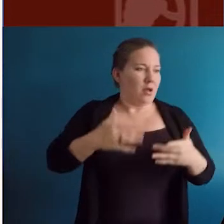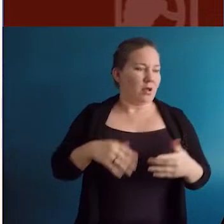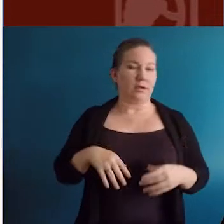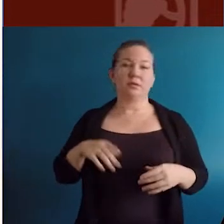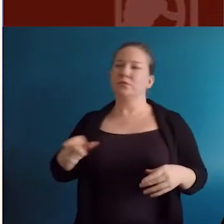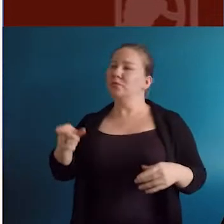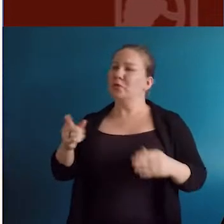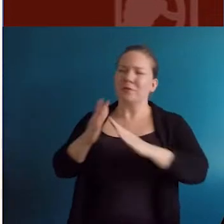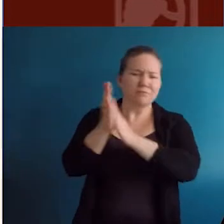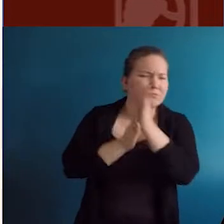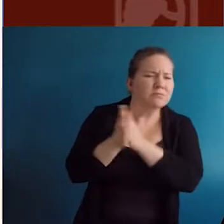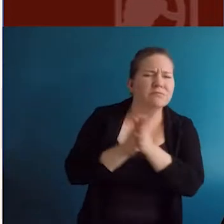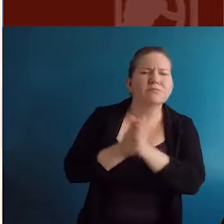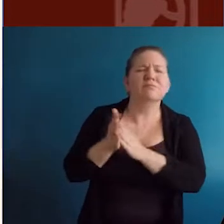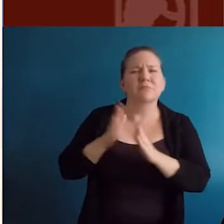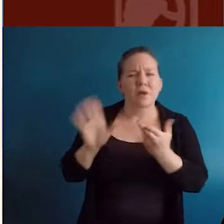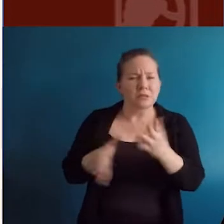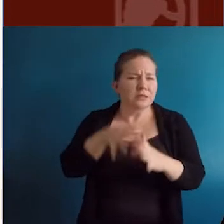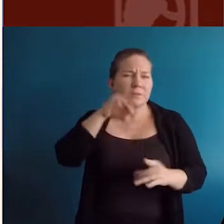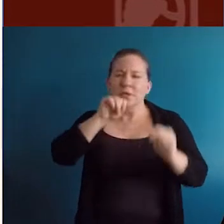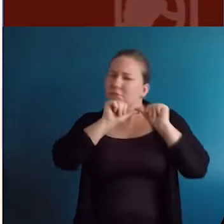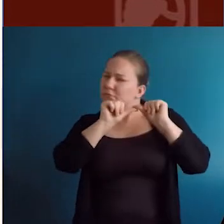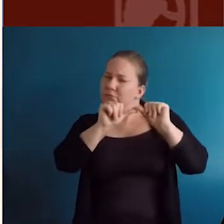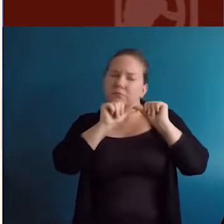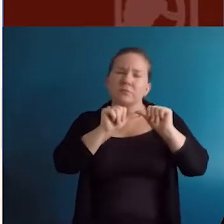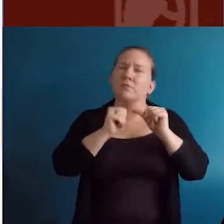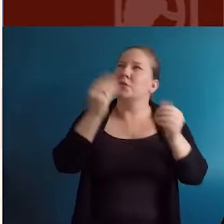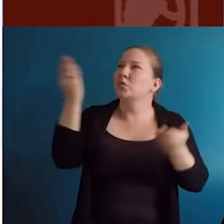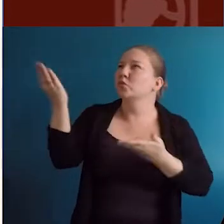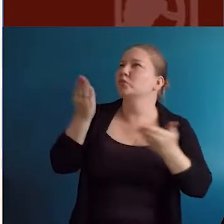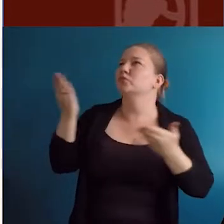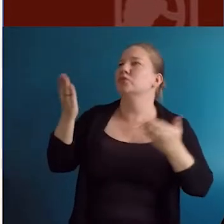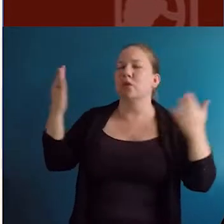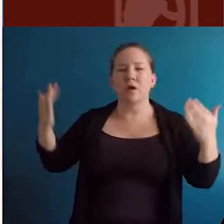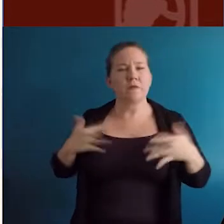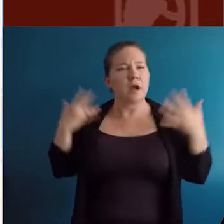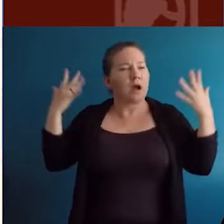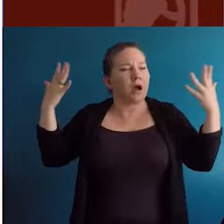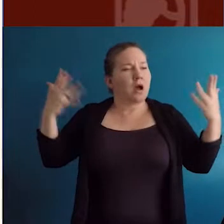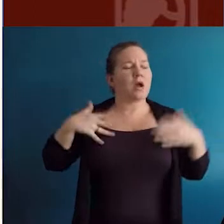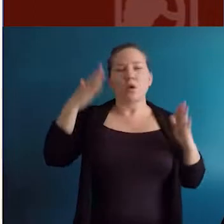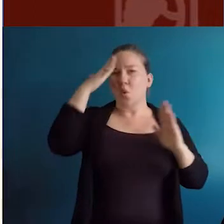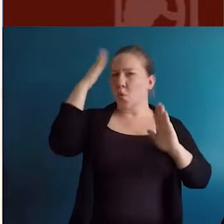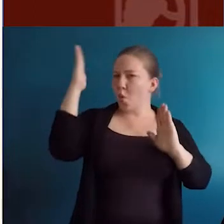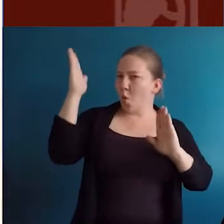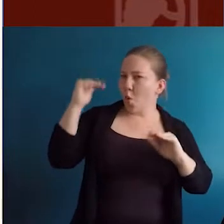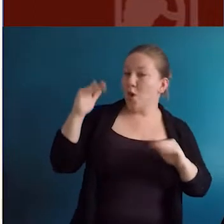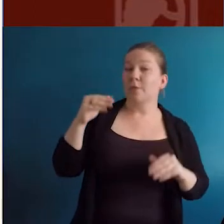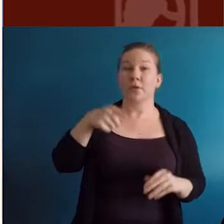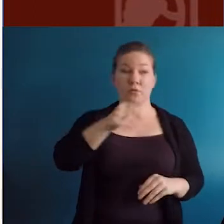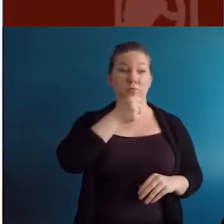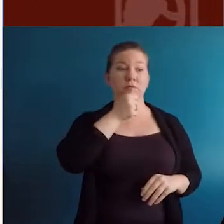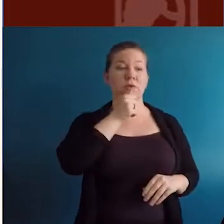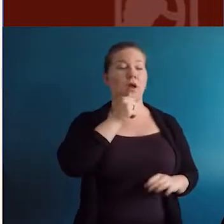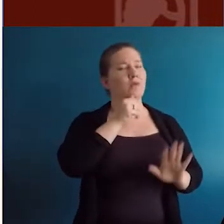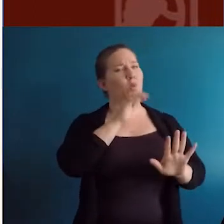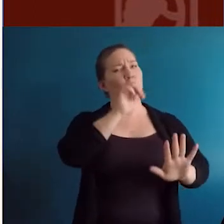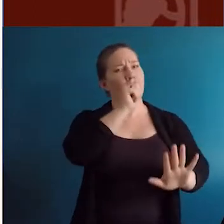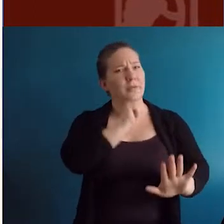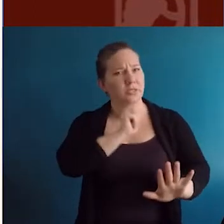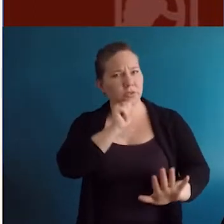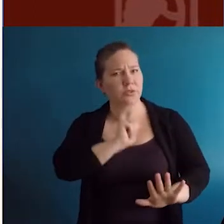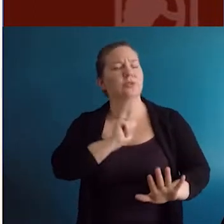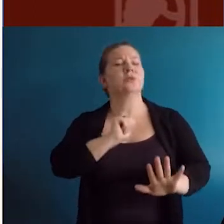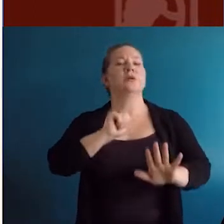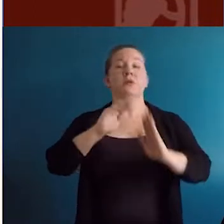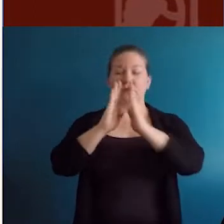Lord. Rejoice in hope. Be patient in suffering. Persevere in prayer. Contribute